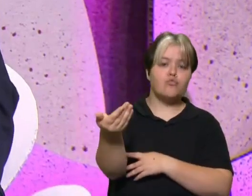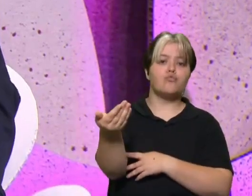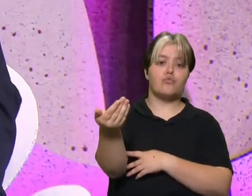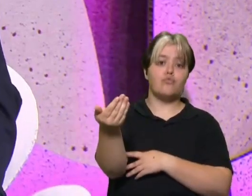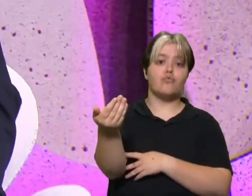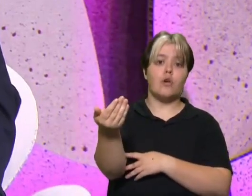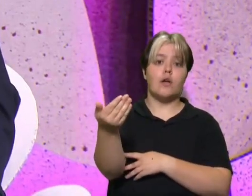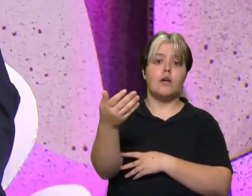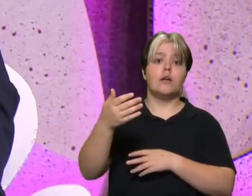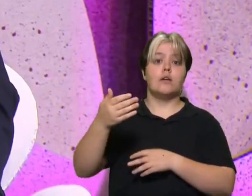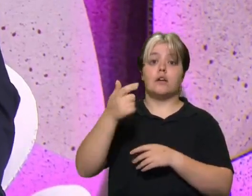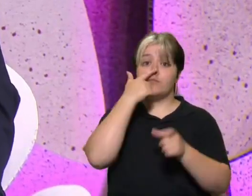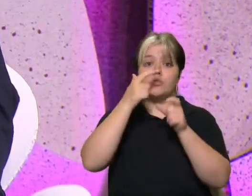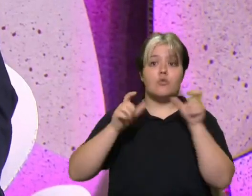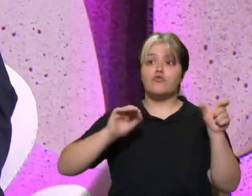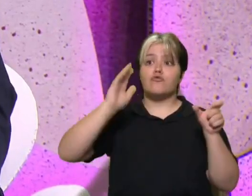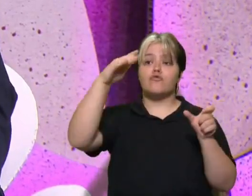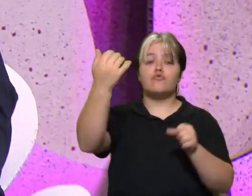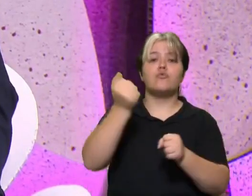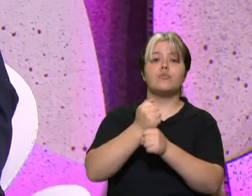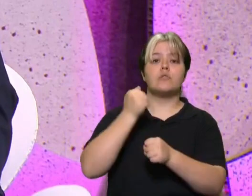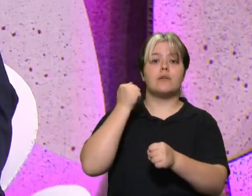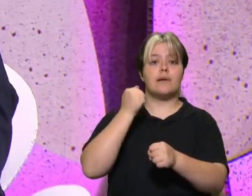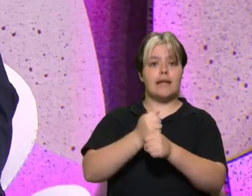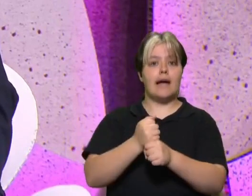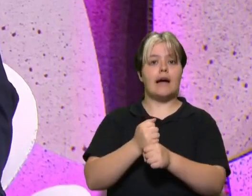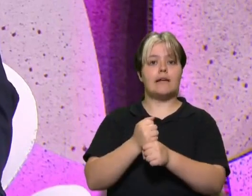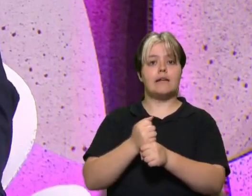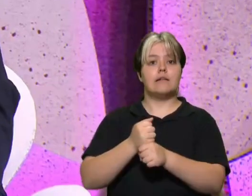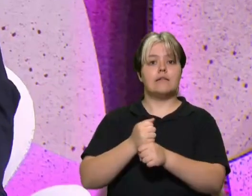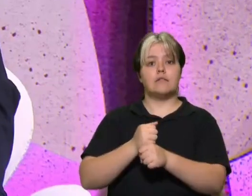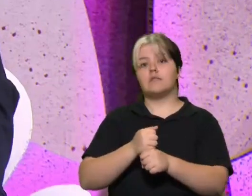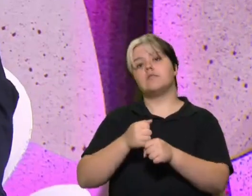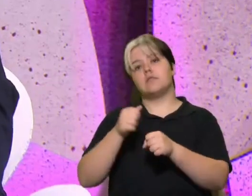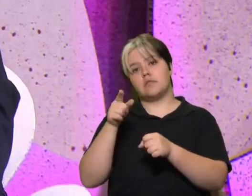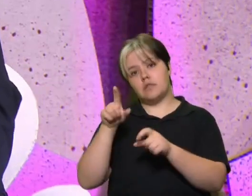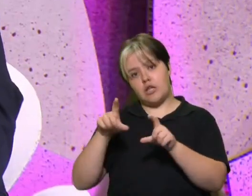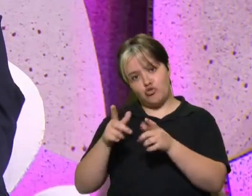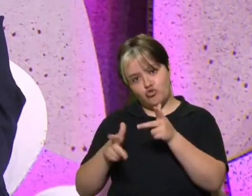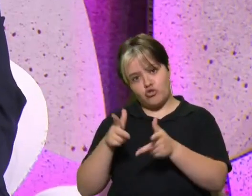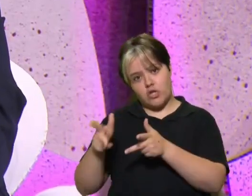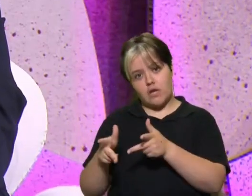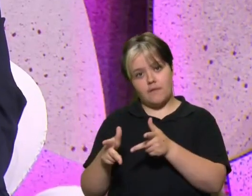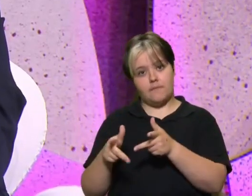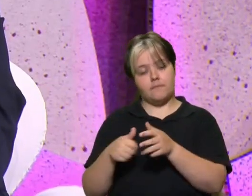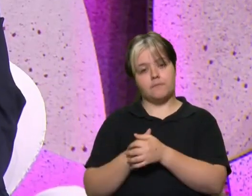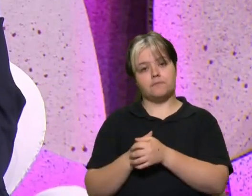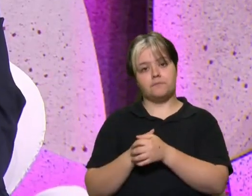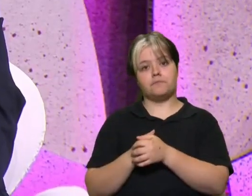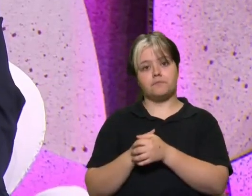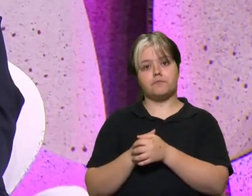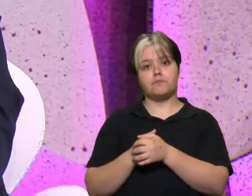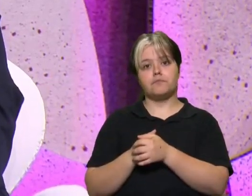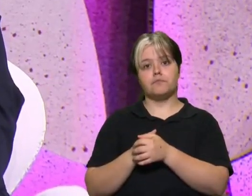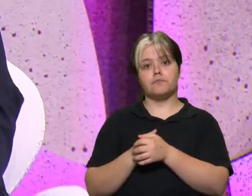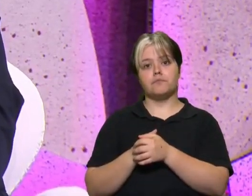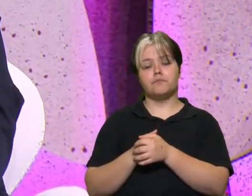future generations that will work in the industry. So